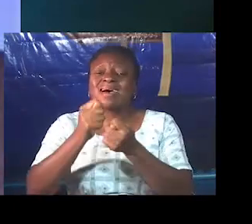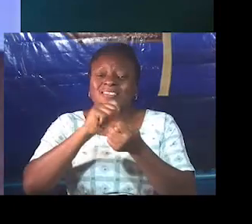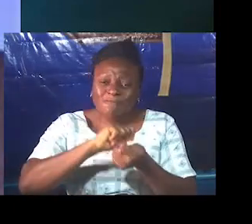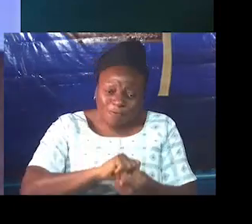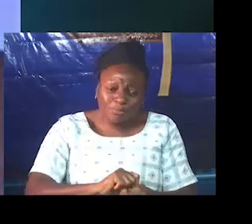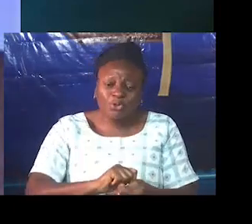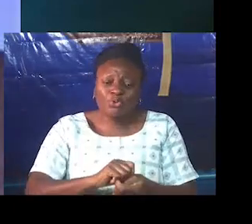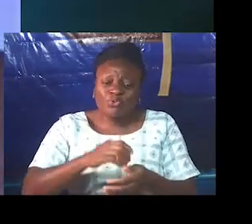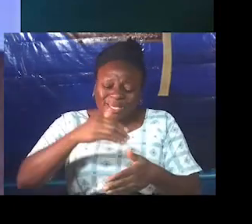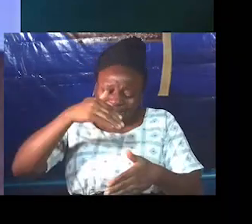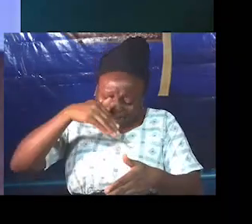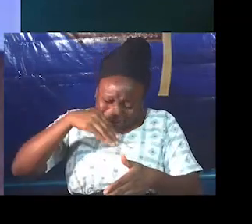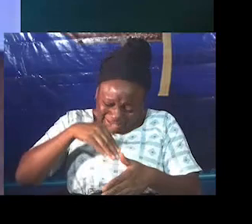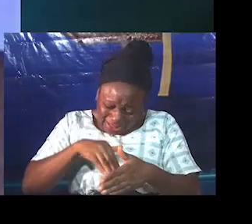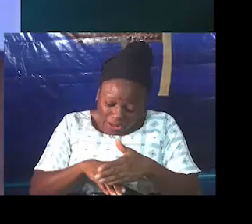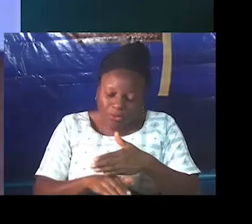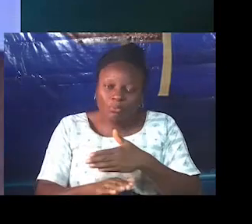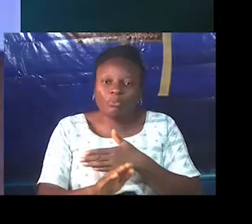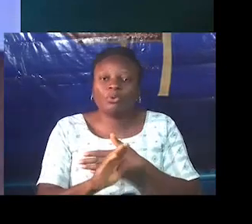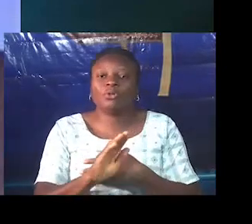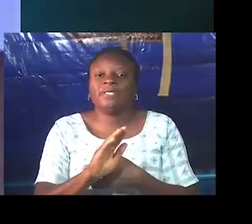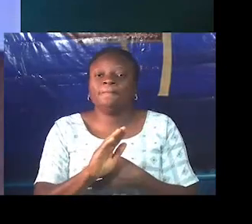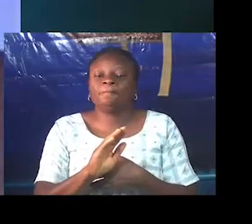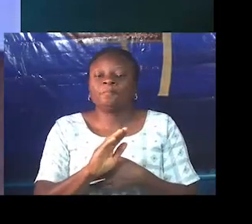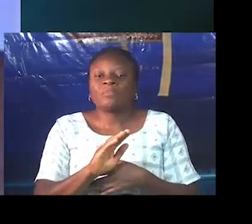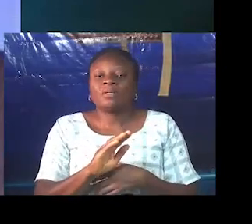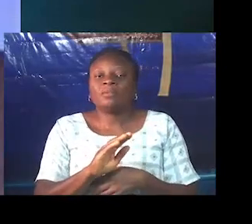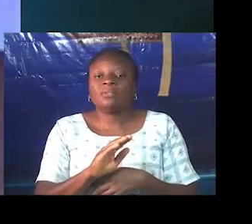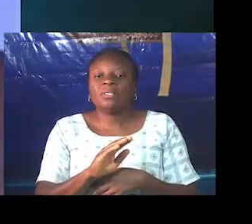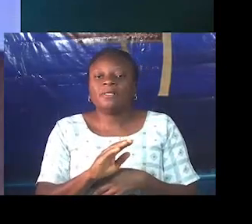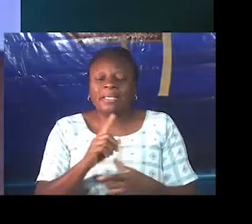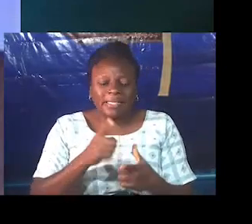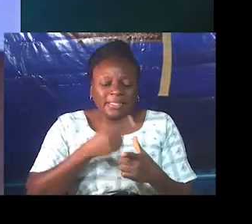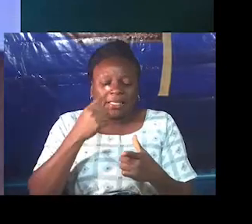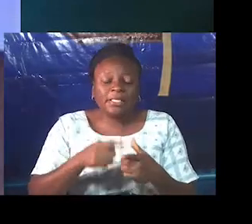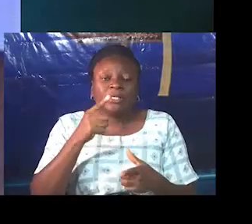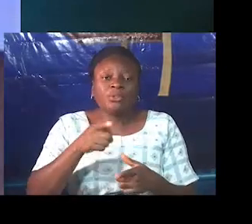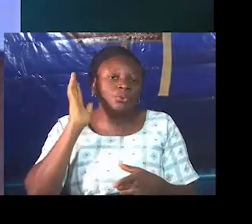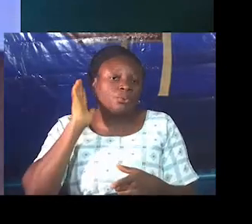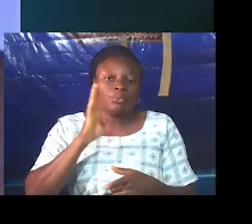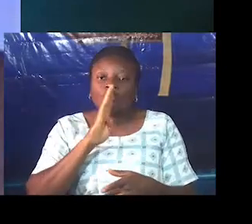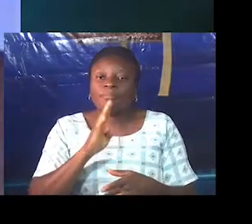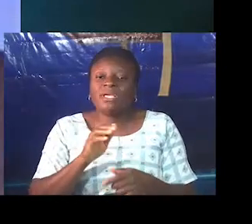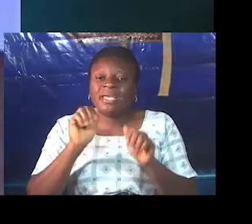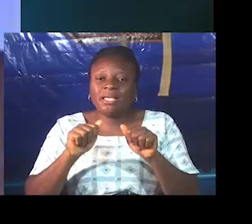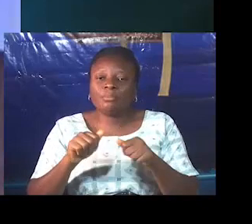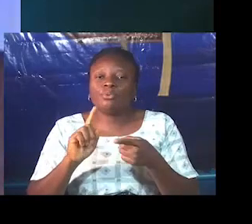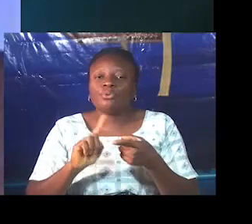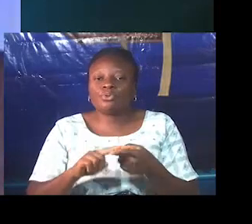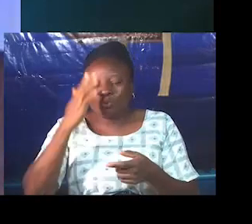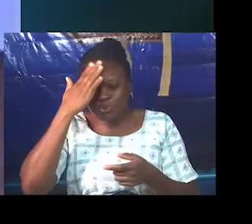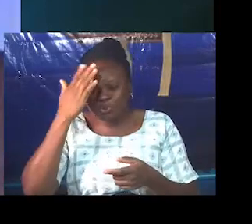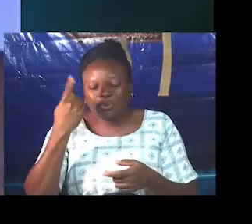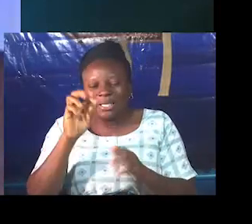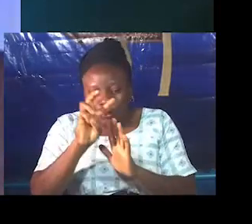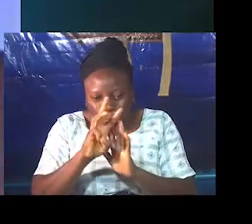your mind. Then you will be able to know the will of God, what is good and is pleasing to Him and is